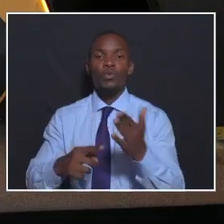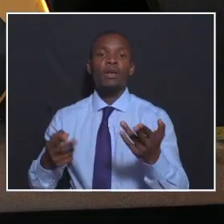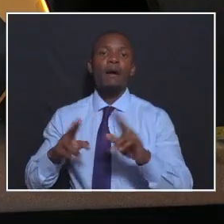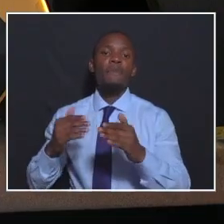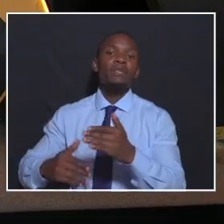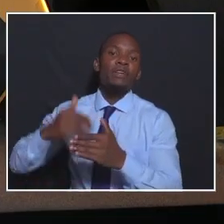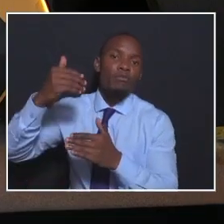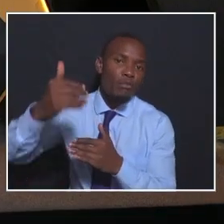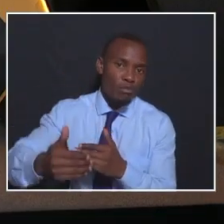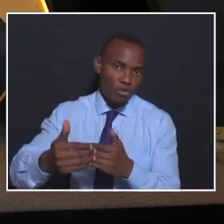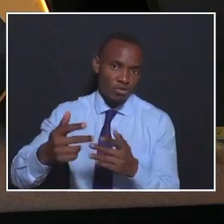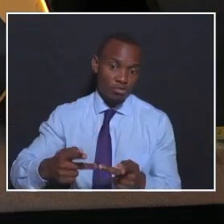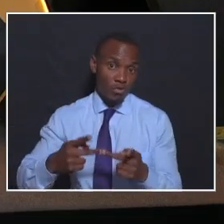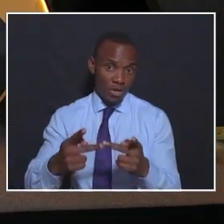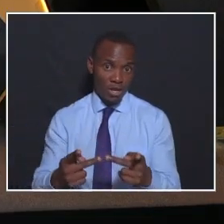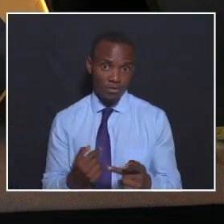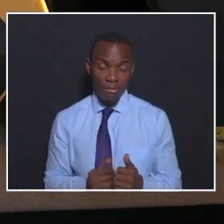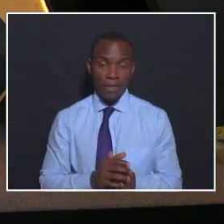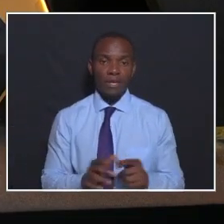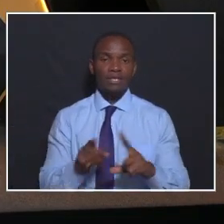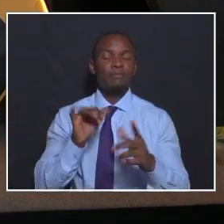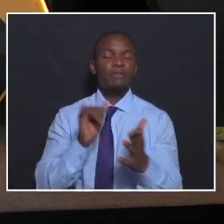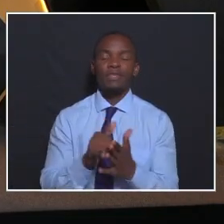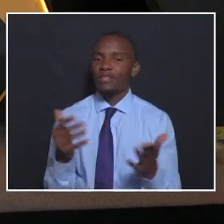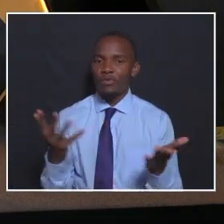that's where the challenges begin.